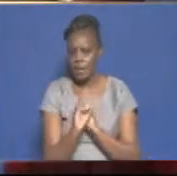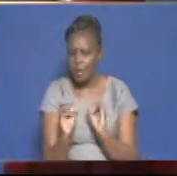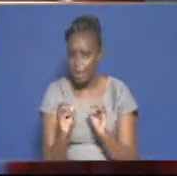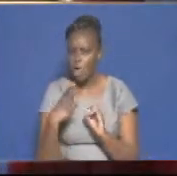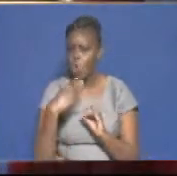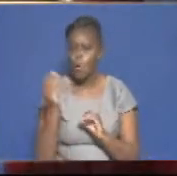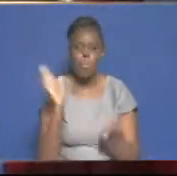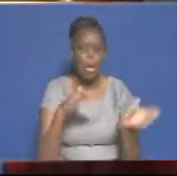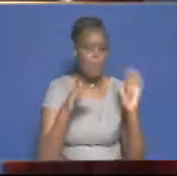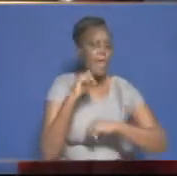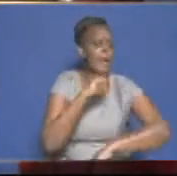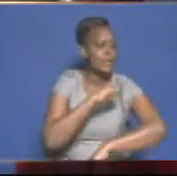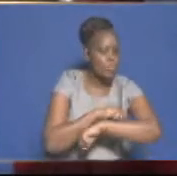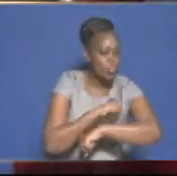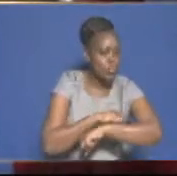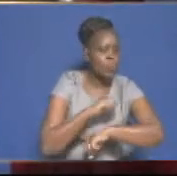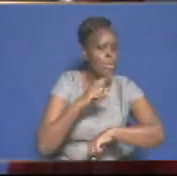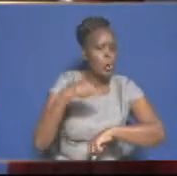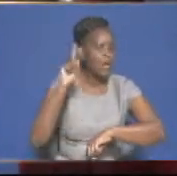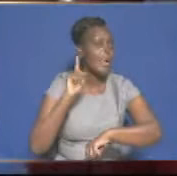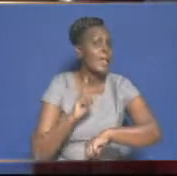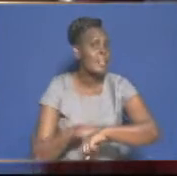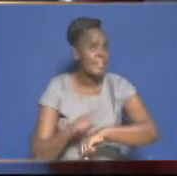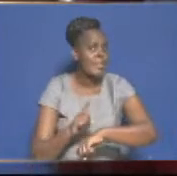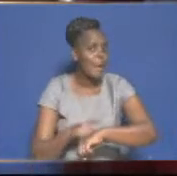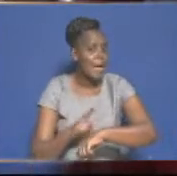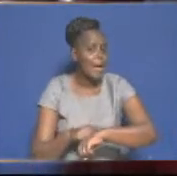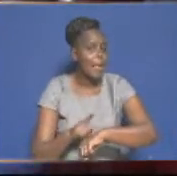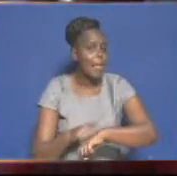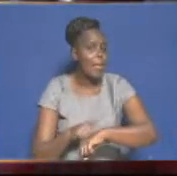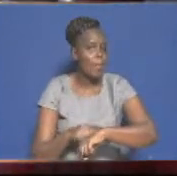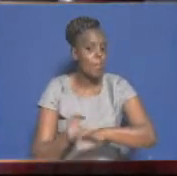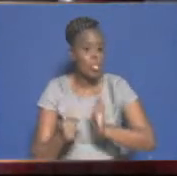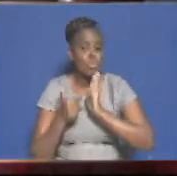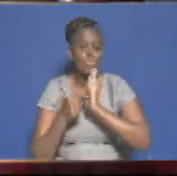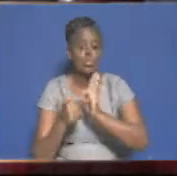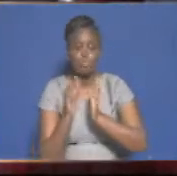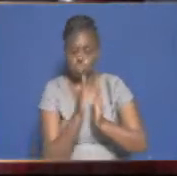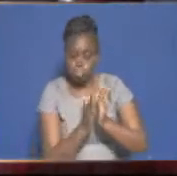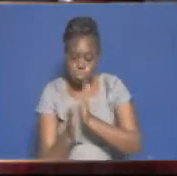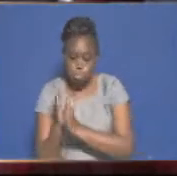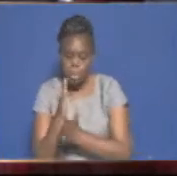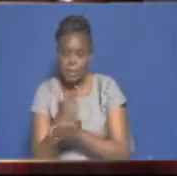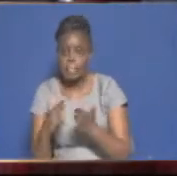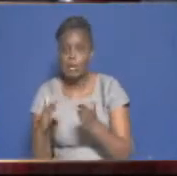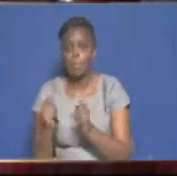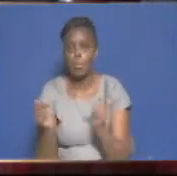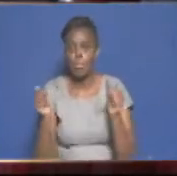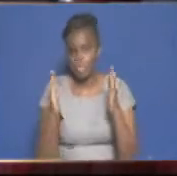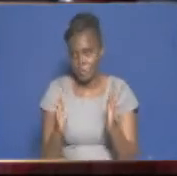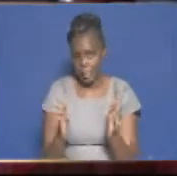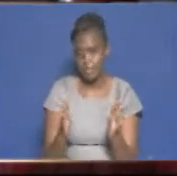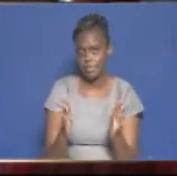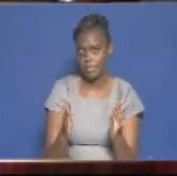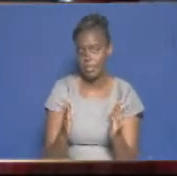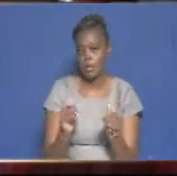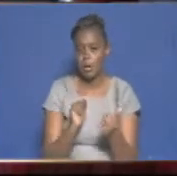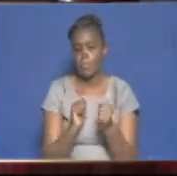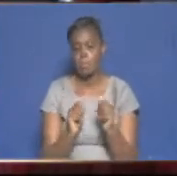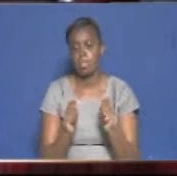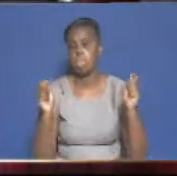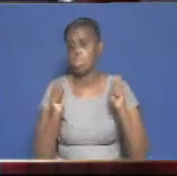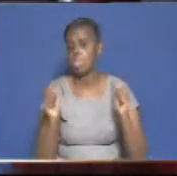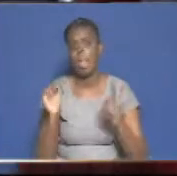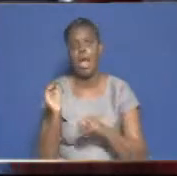go back to school in good time. And a demonstration was organized by some of my opponents and